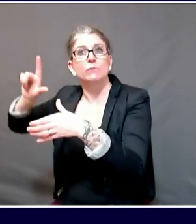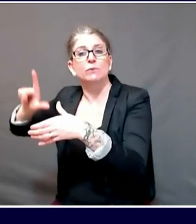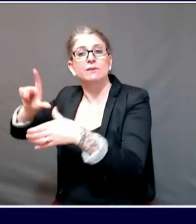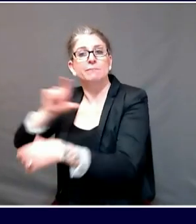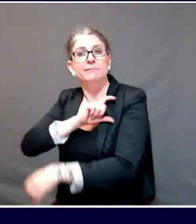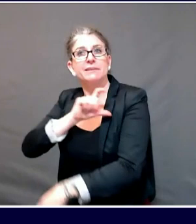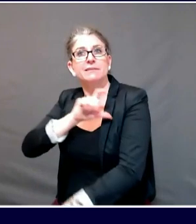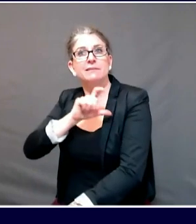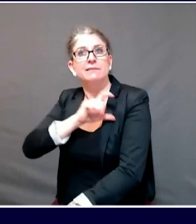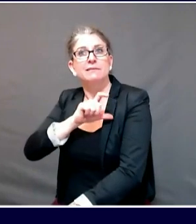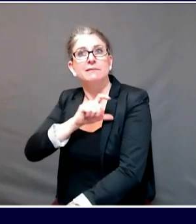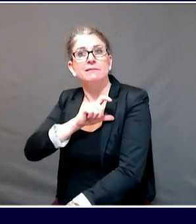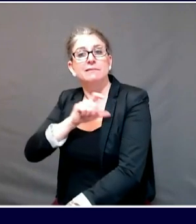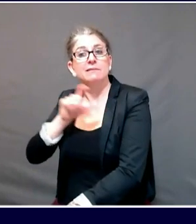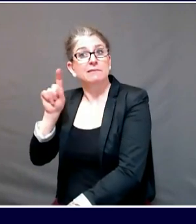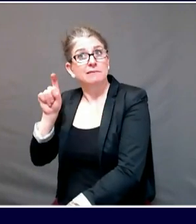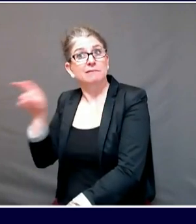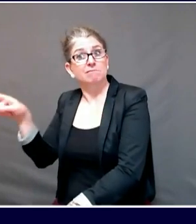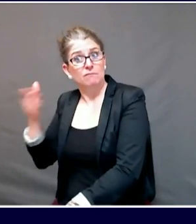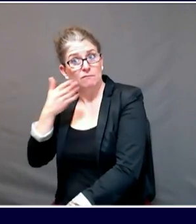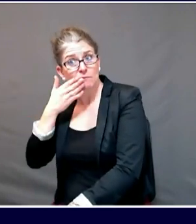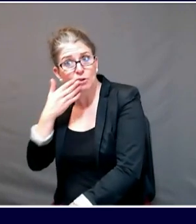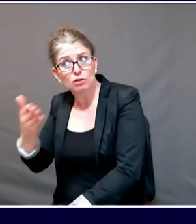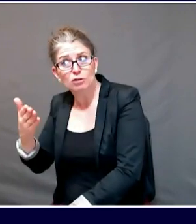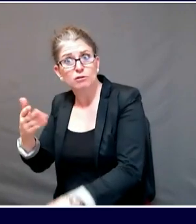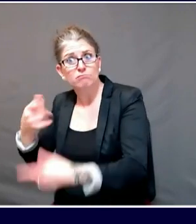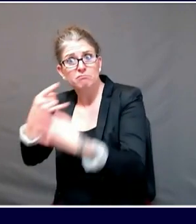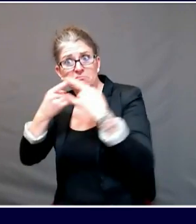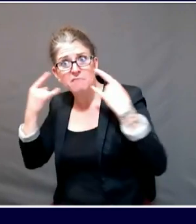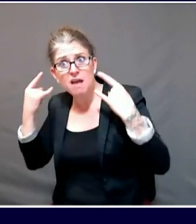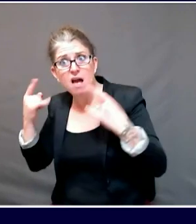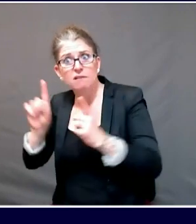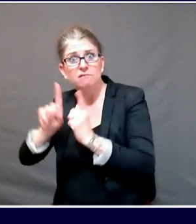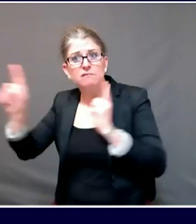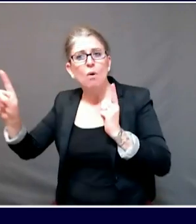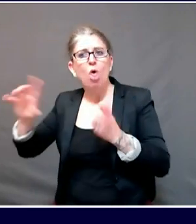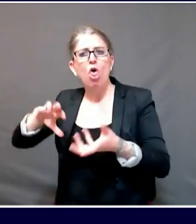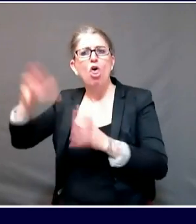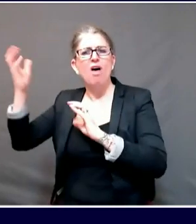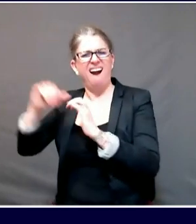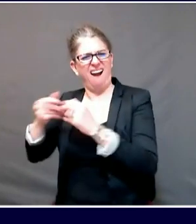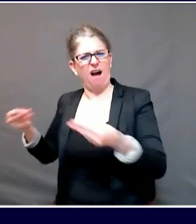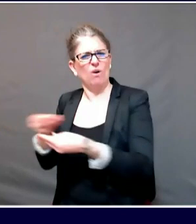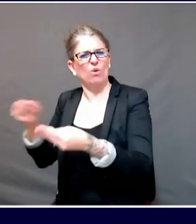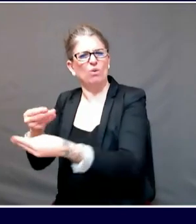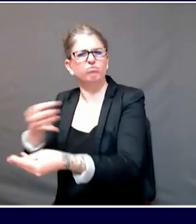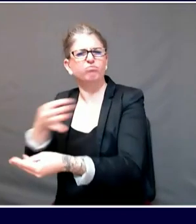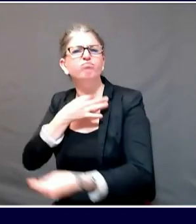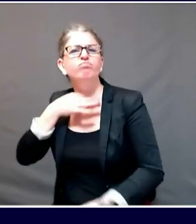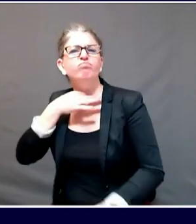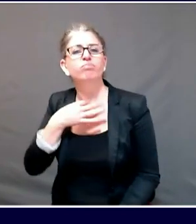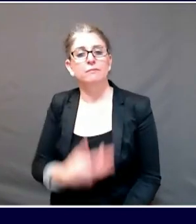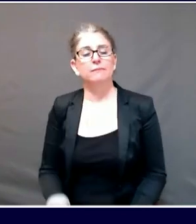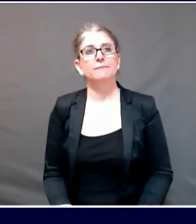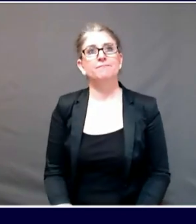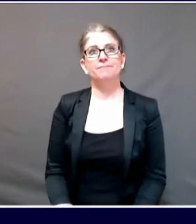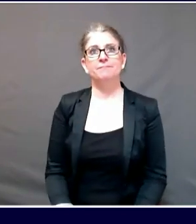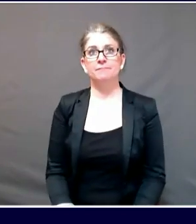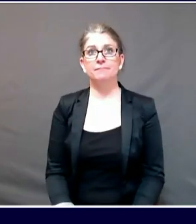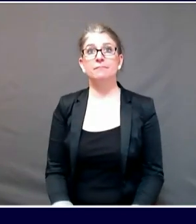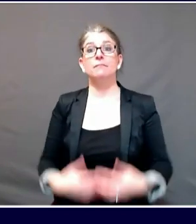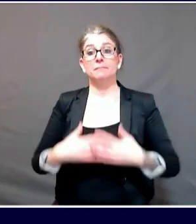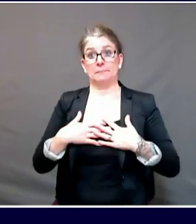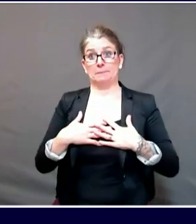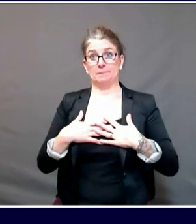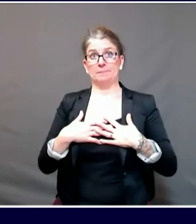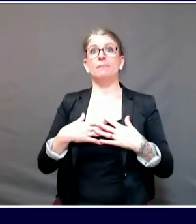taken by officers prior to the outbreak. Sure. So Evan, the latest numbers that I have show 16 cases, but I